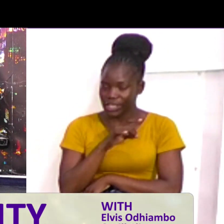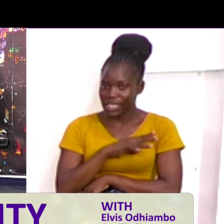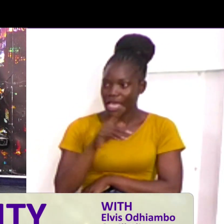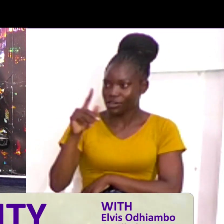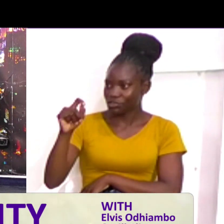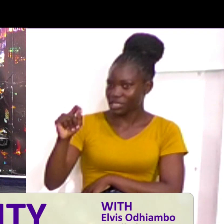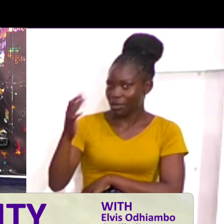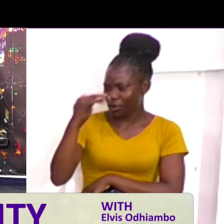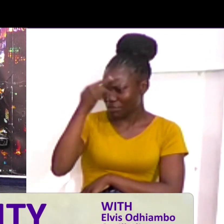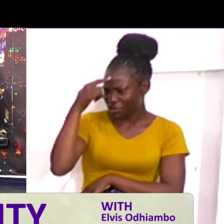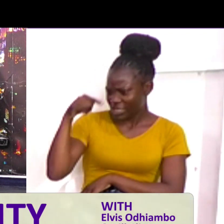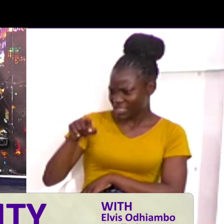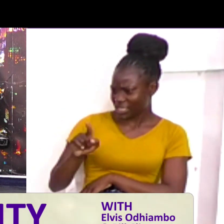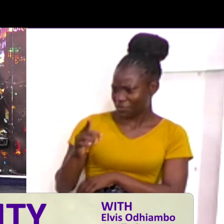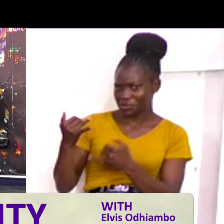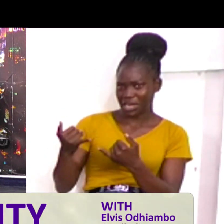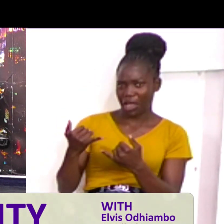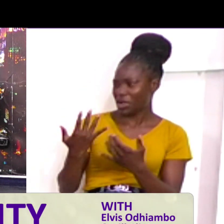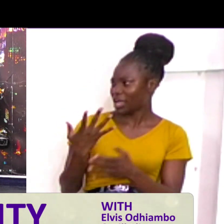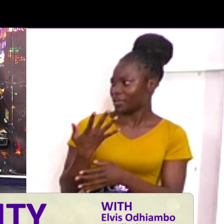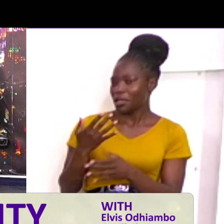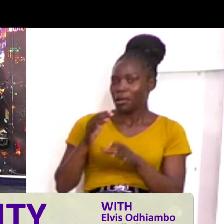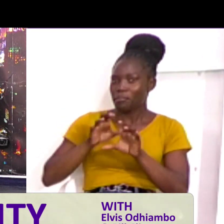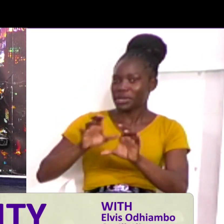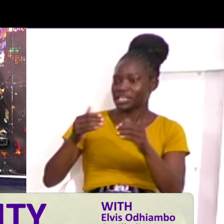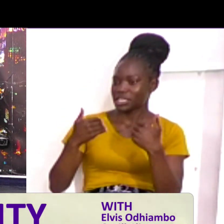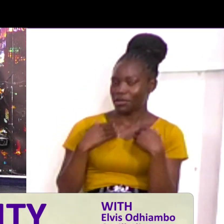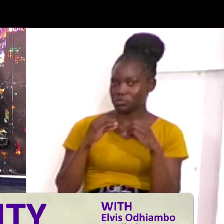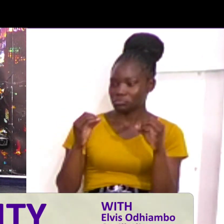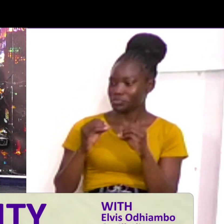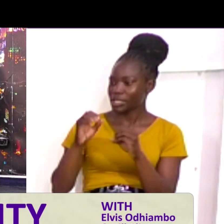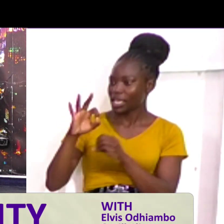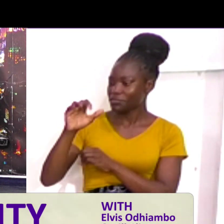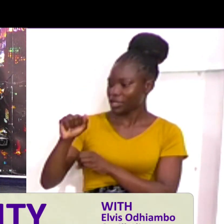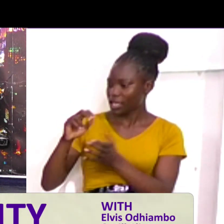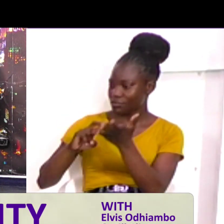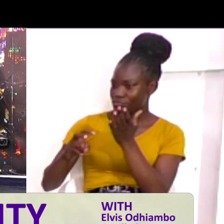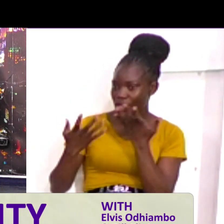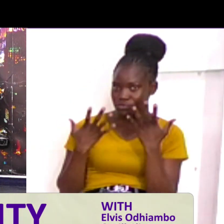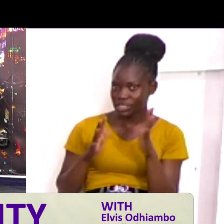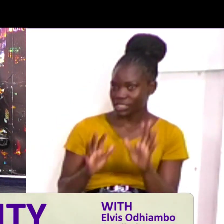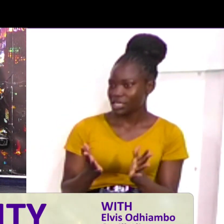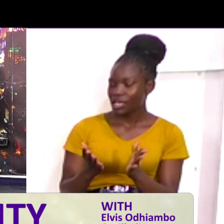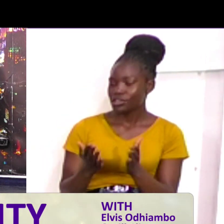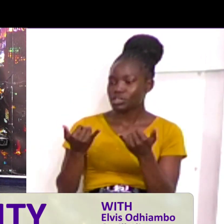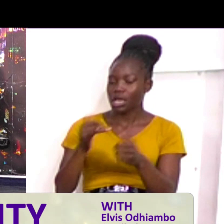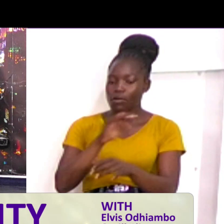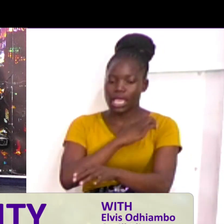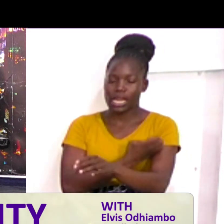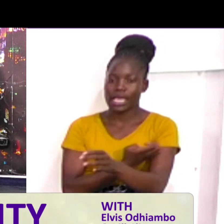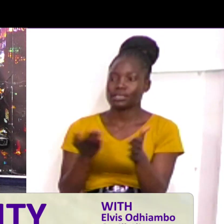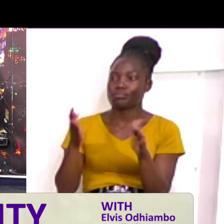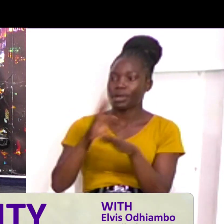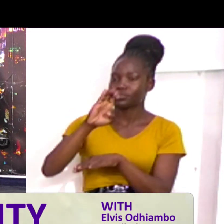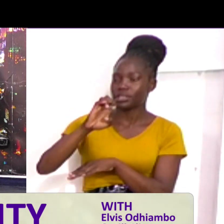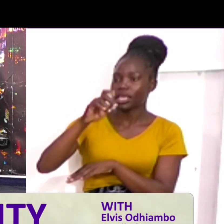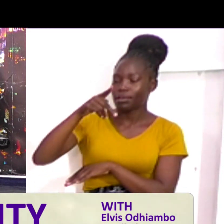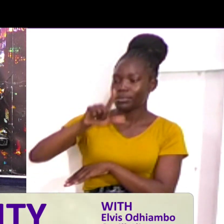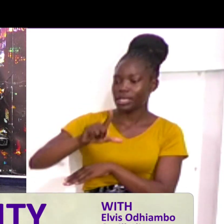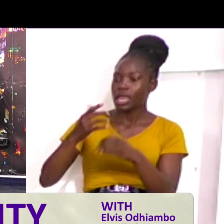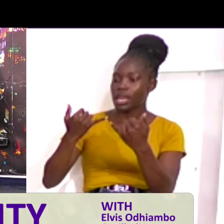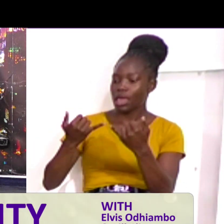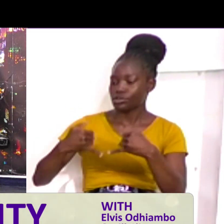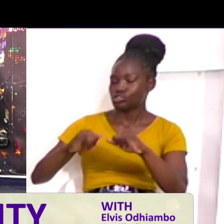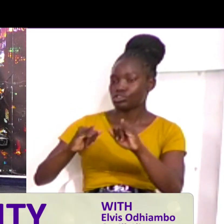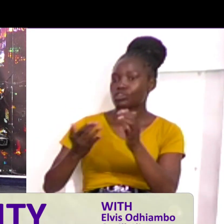mingi? They're not in the FA. So now they're going to take their energy back to the EPL and try to get into the top 4